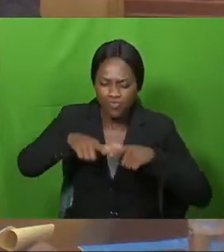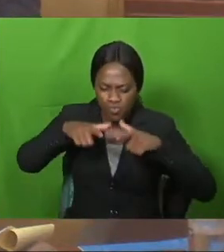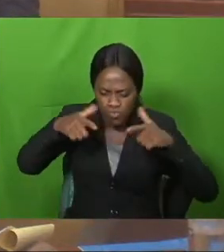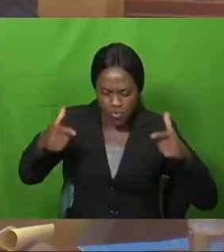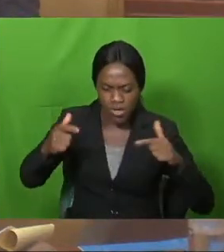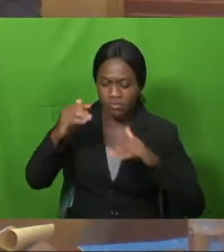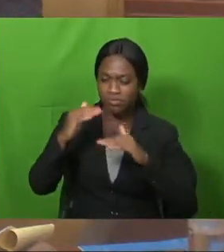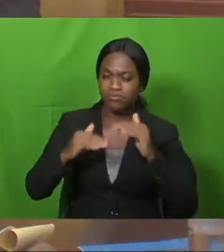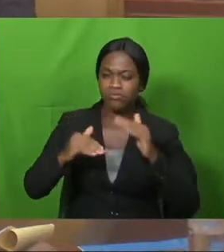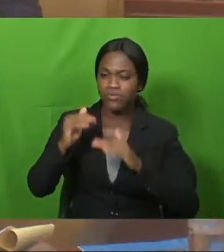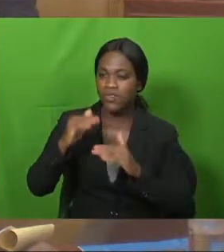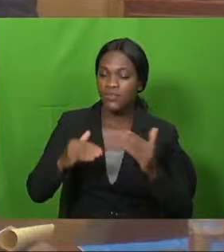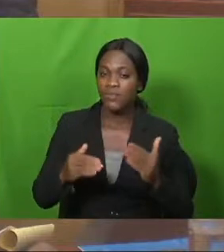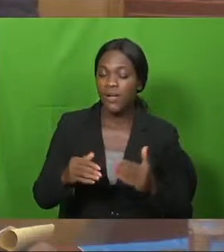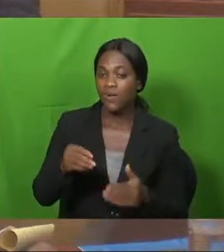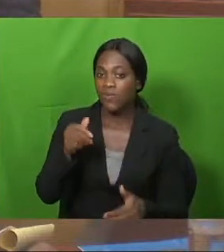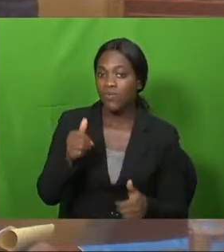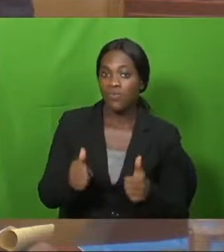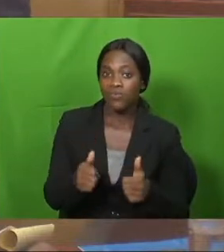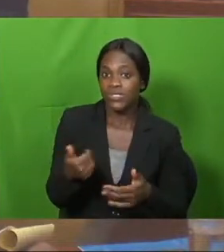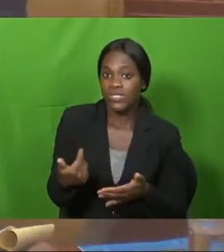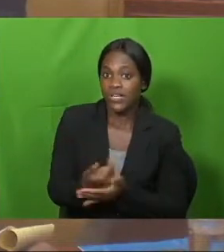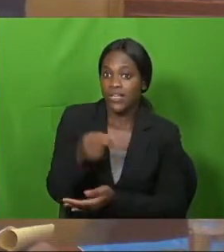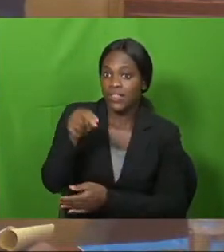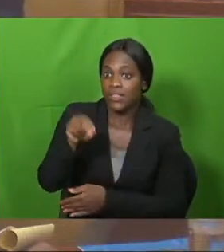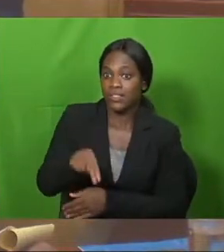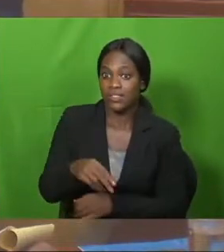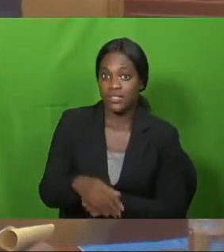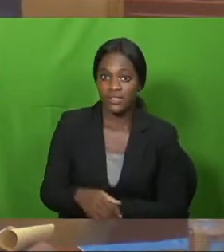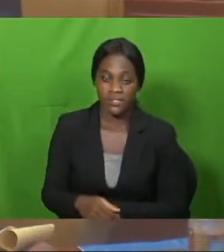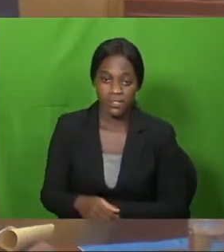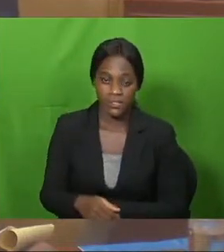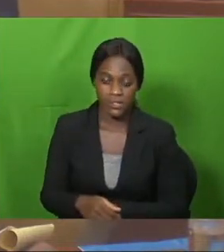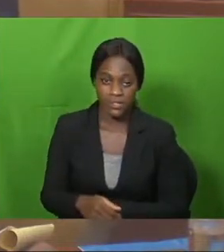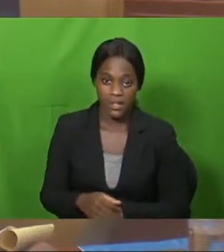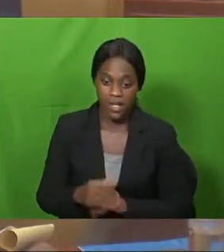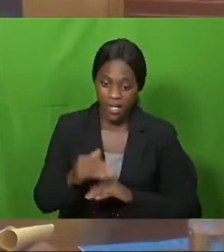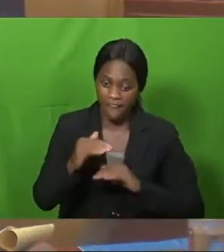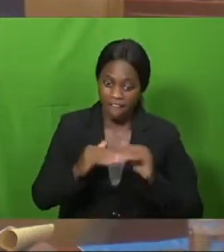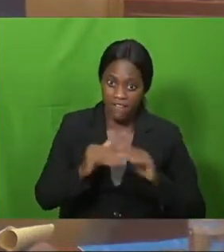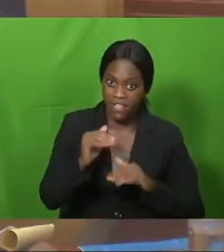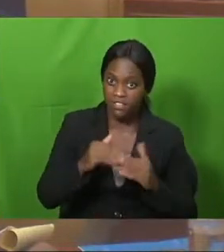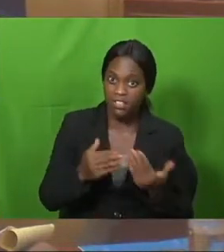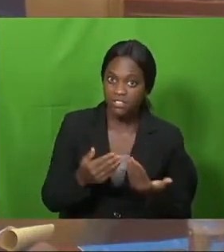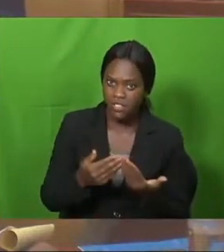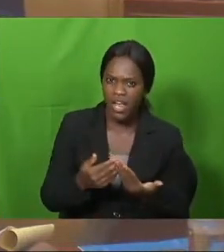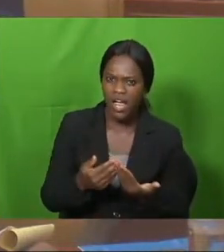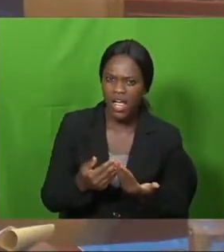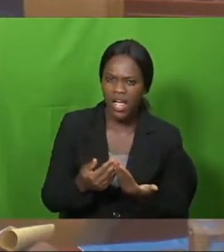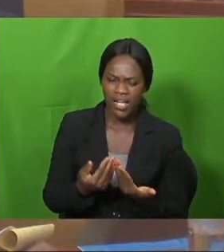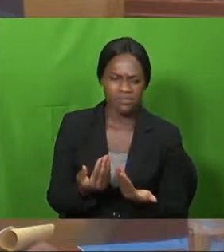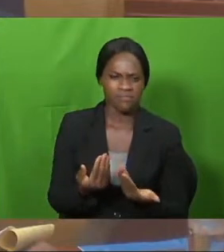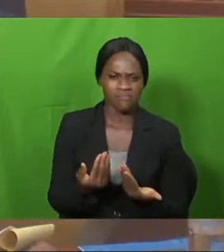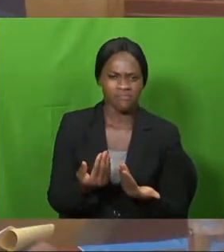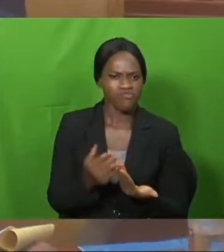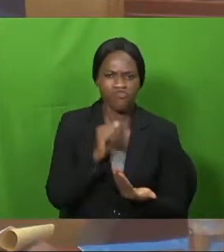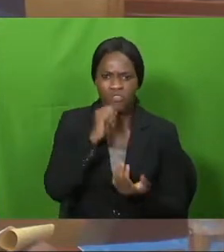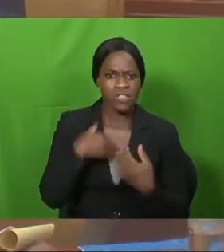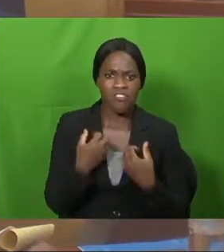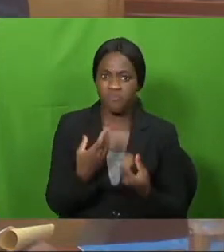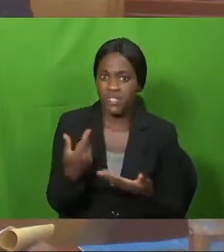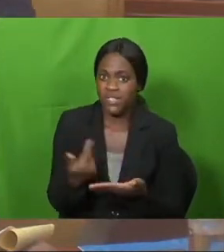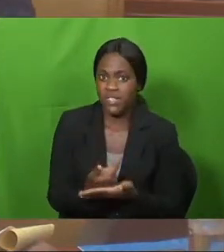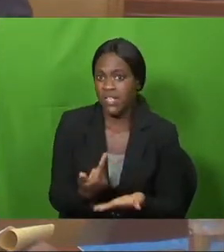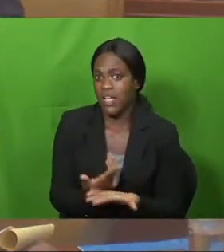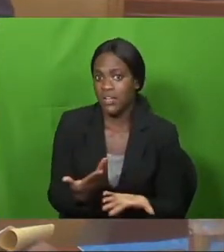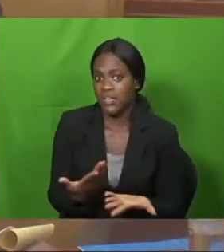is what we need, because the infrastructure deficit of this country is very big.